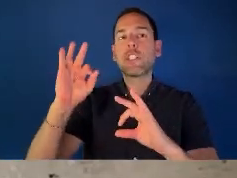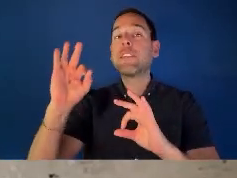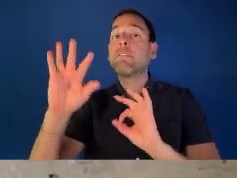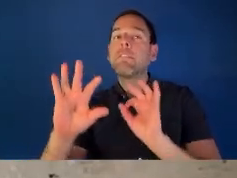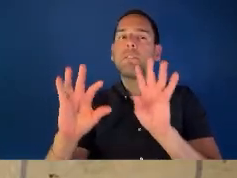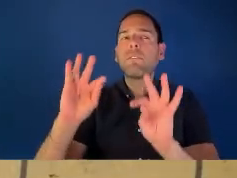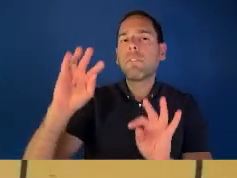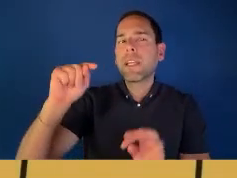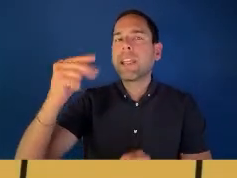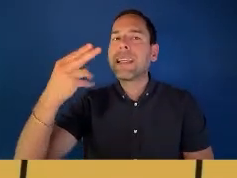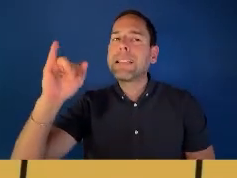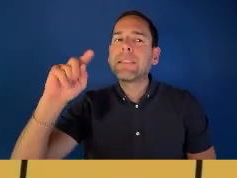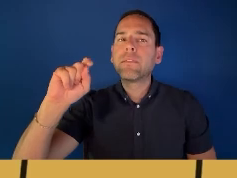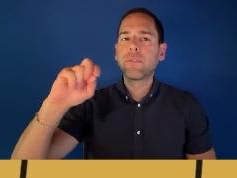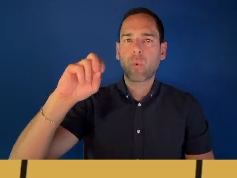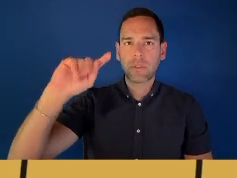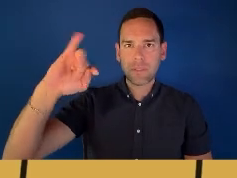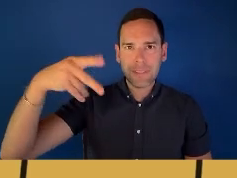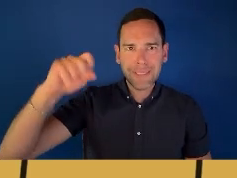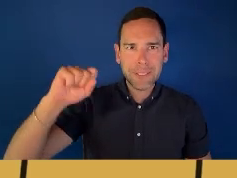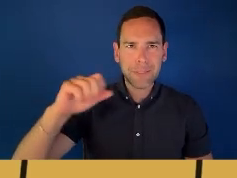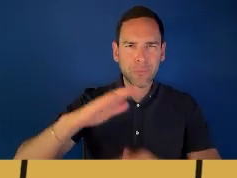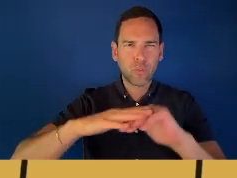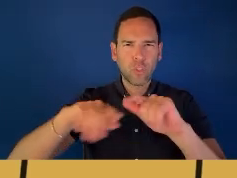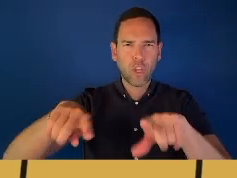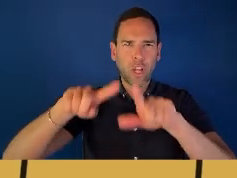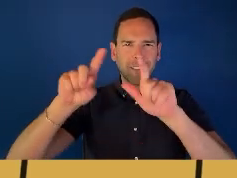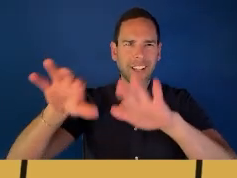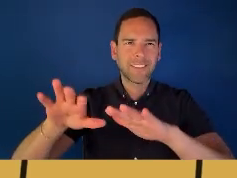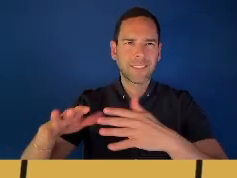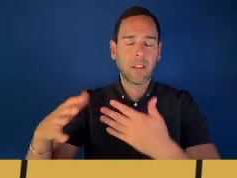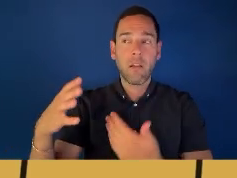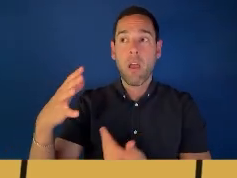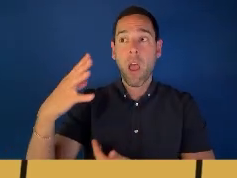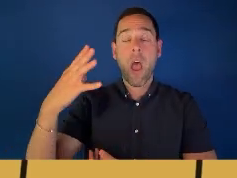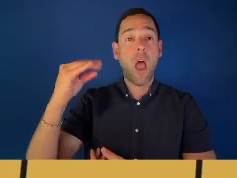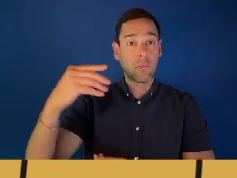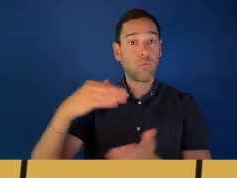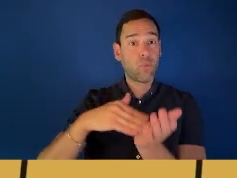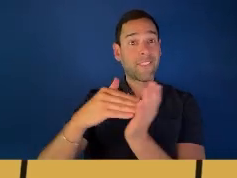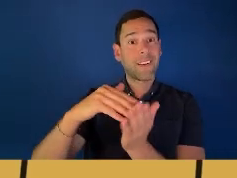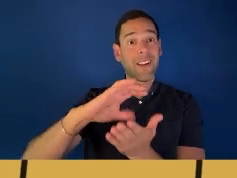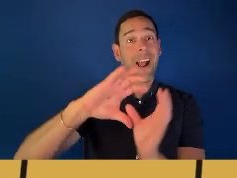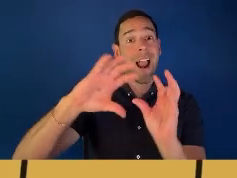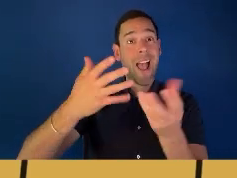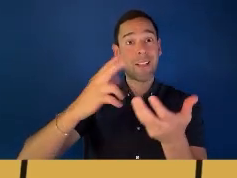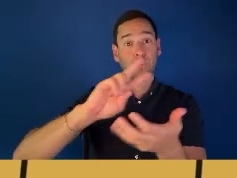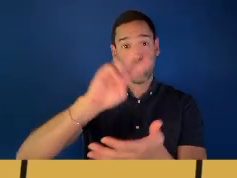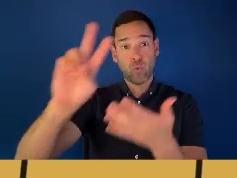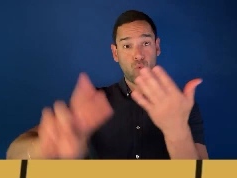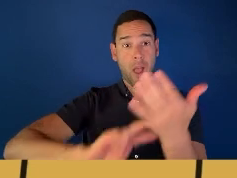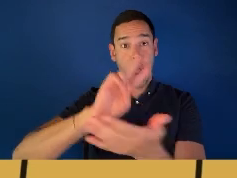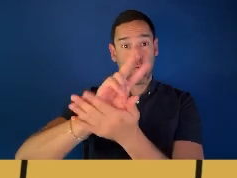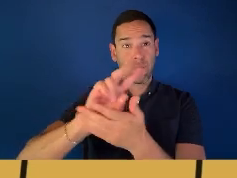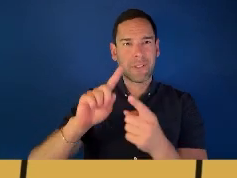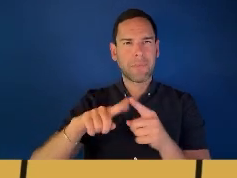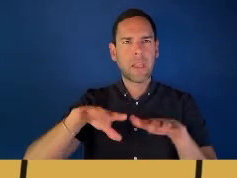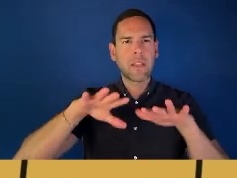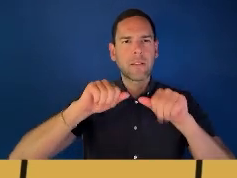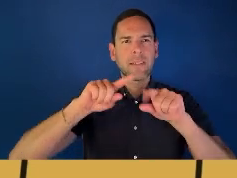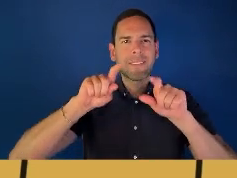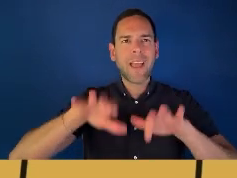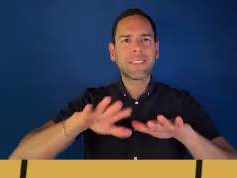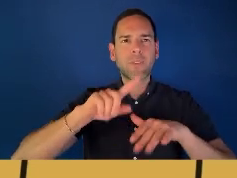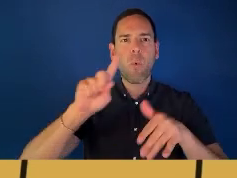that class. And so in those cases, if you are out of the classroom still taking your test, then you're missing